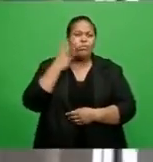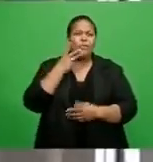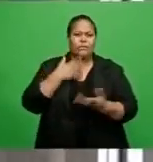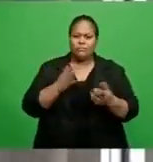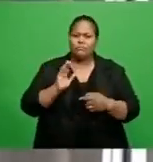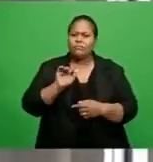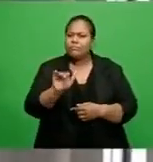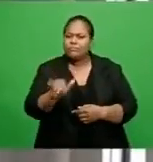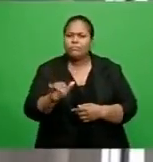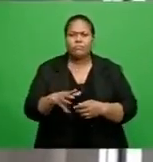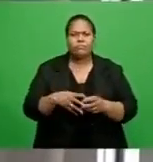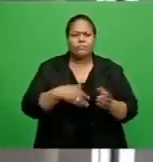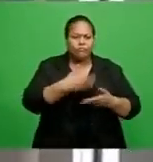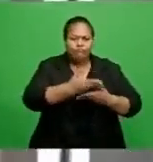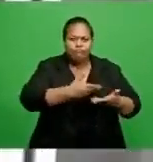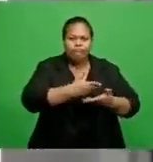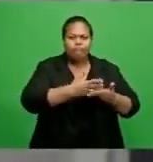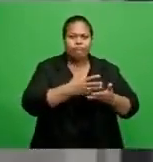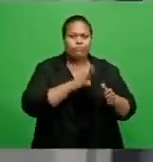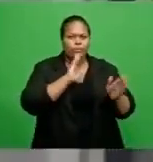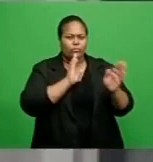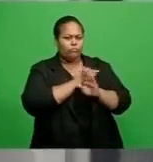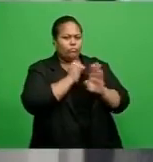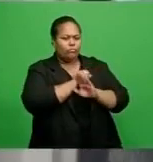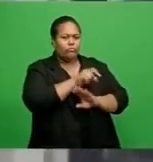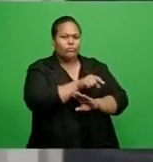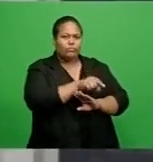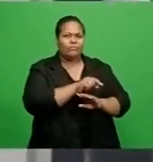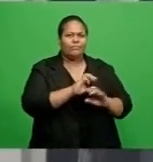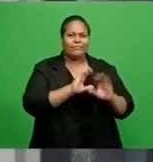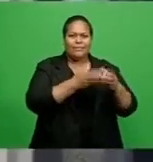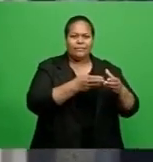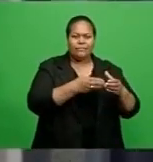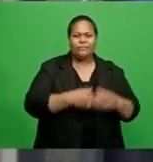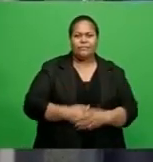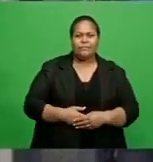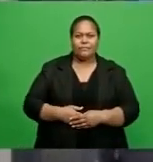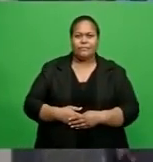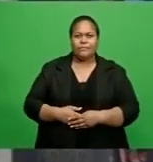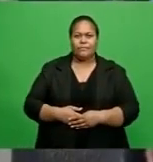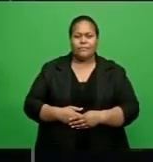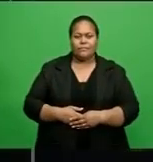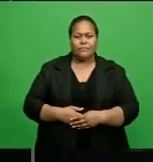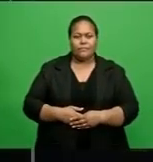witnesses. The case will be called again on the 15th of next month.